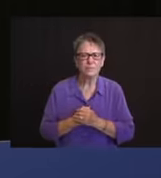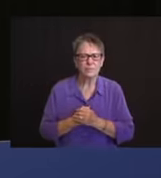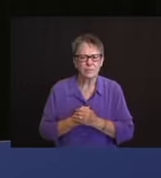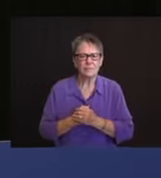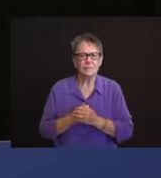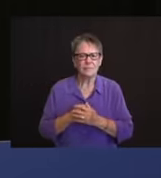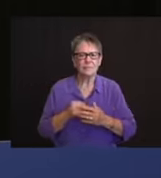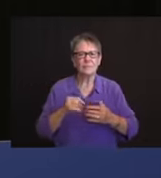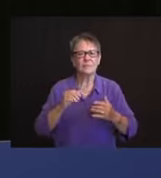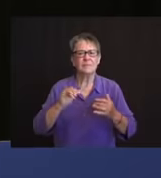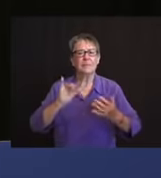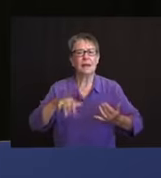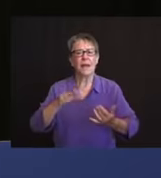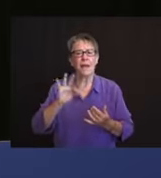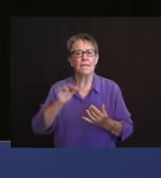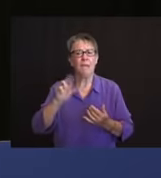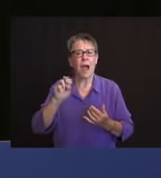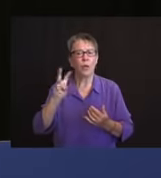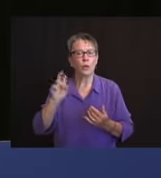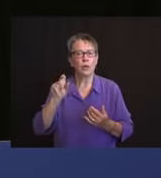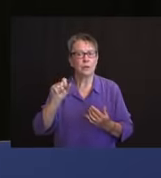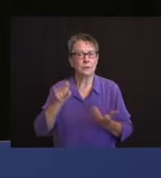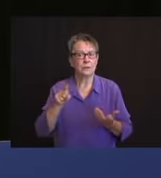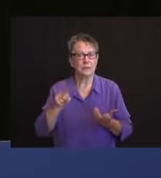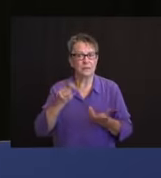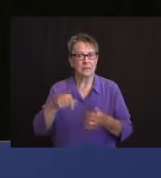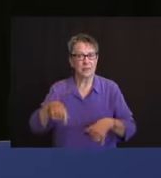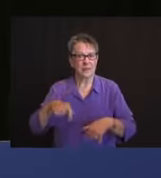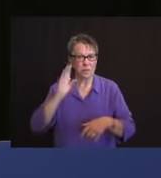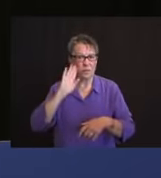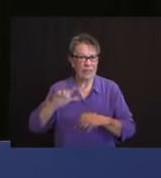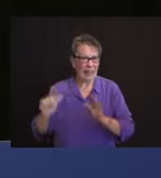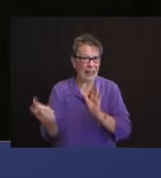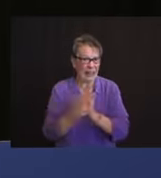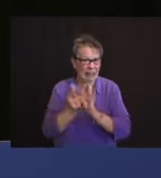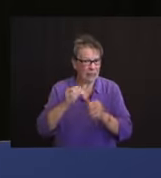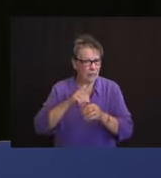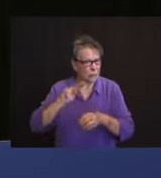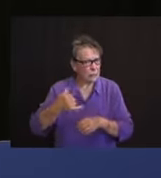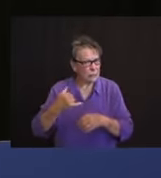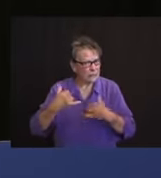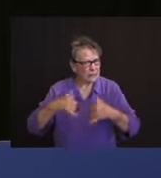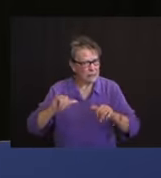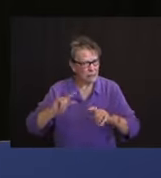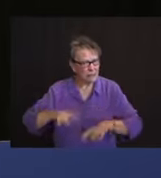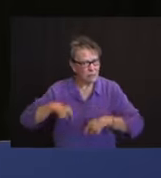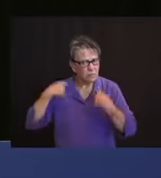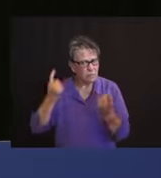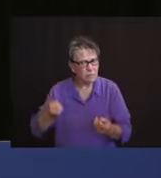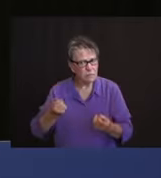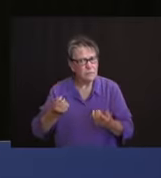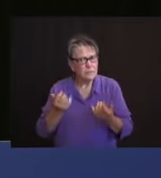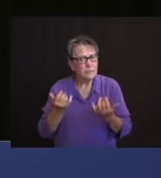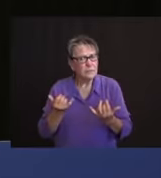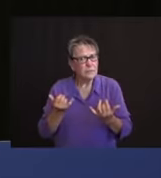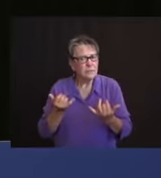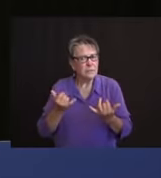do remain illegal in New Jersey. It is very dry. We have moderate risk throughout the entire state, so I just remind her